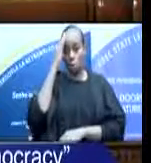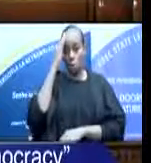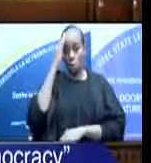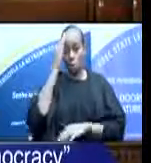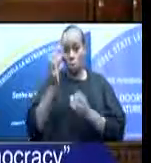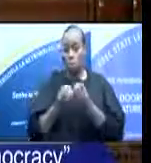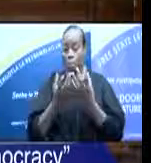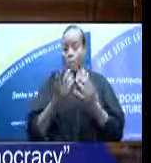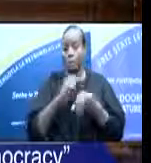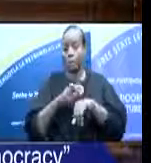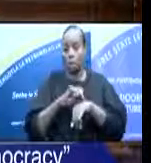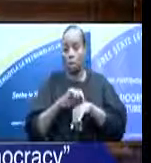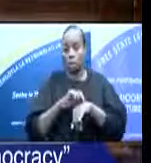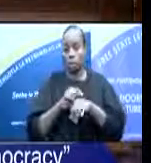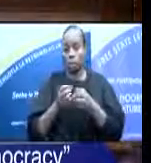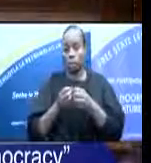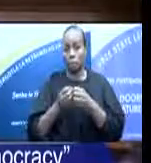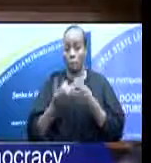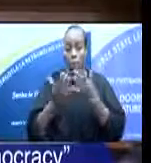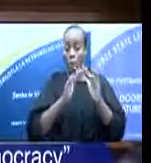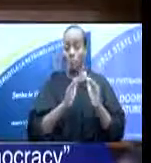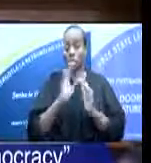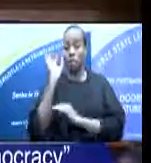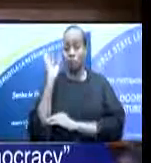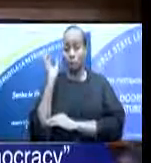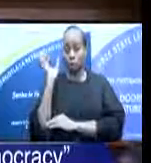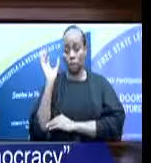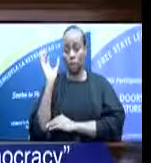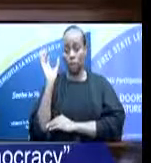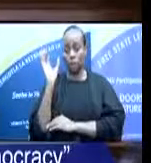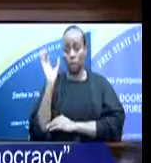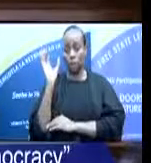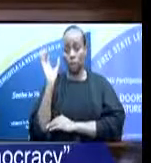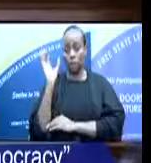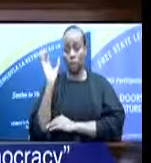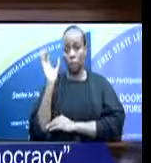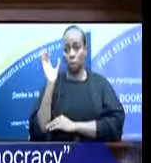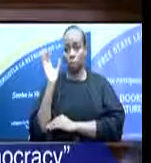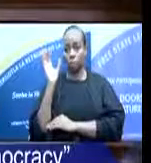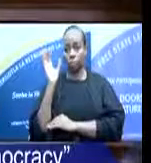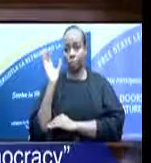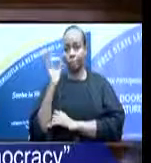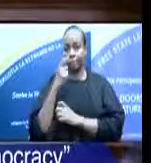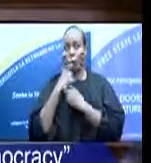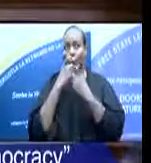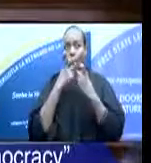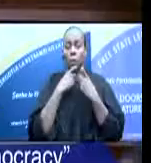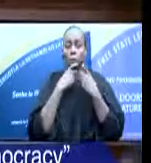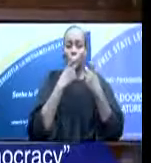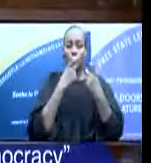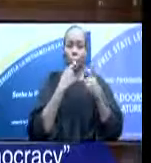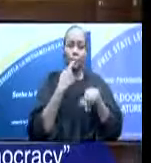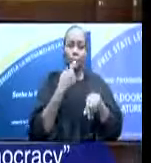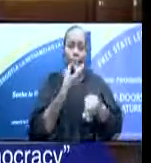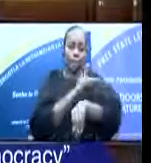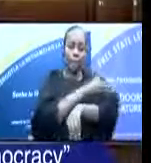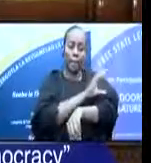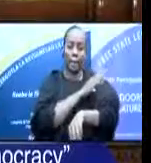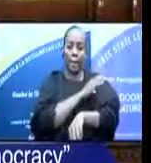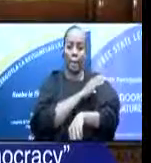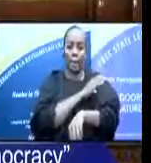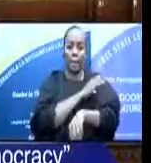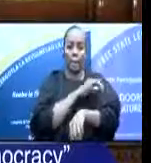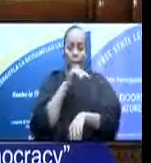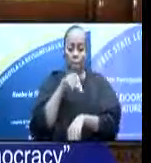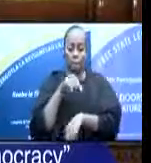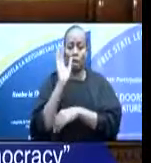nako tse ngata Speaker, baahi ba rona ba province ya Free State e sale balla ka hore ditleliniki kaofela ka hara province ya